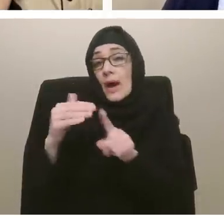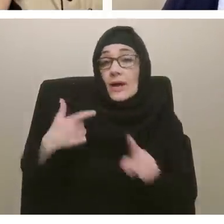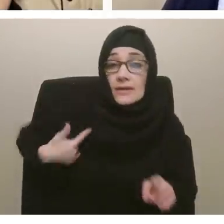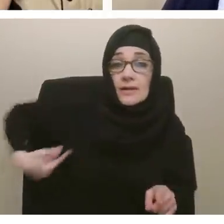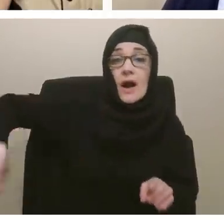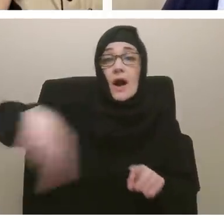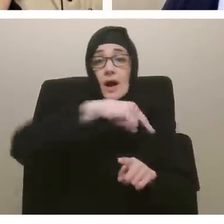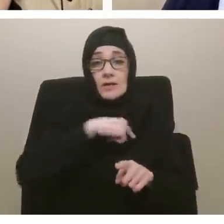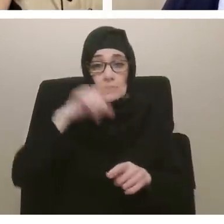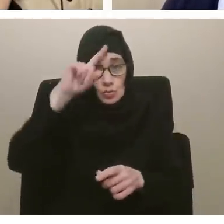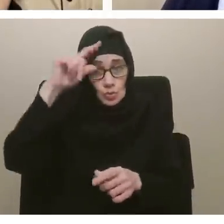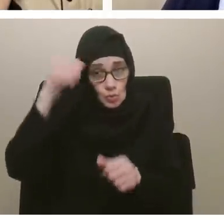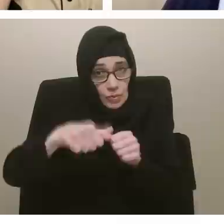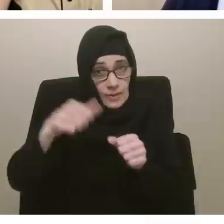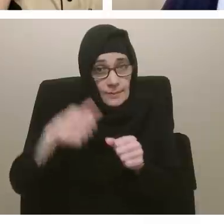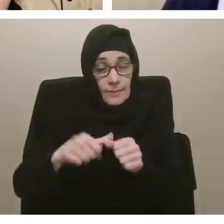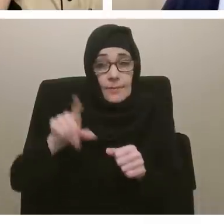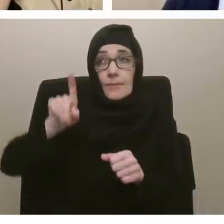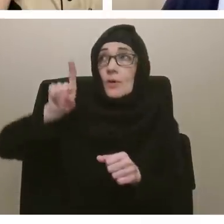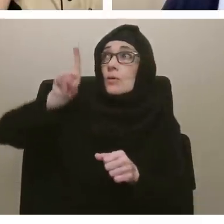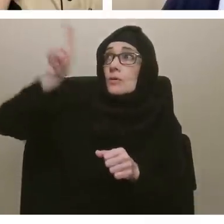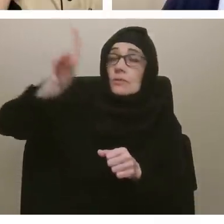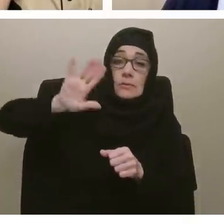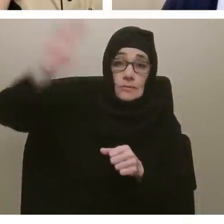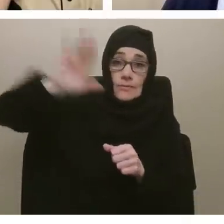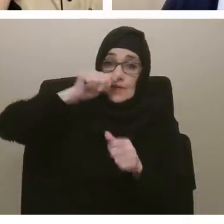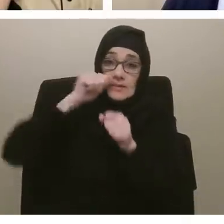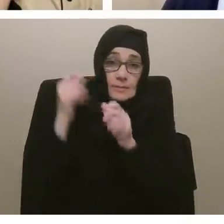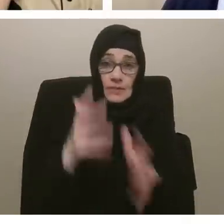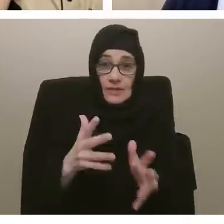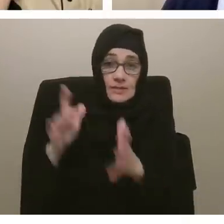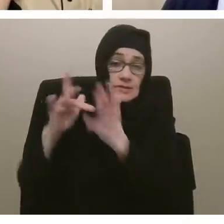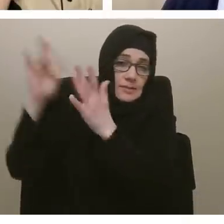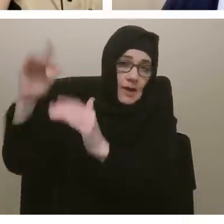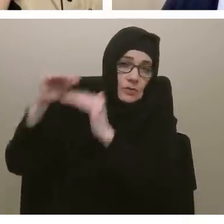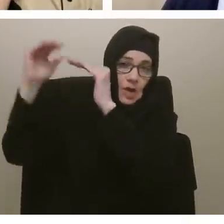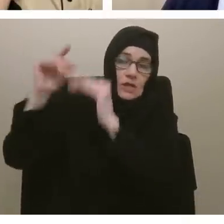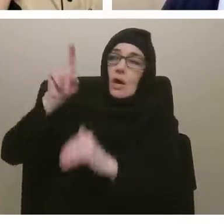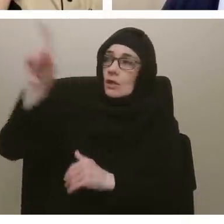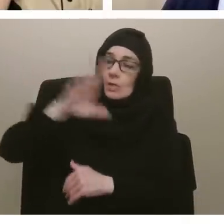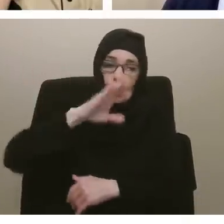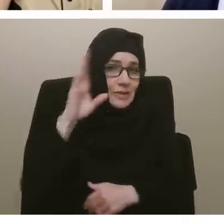the blessings of Allah subhanahu wa ta'ala, and to remember that Allah will never leave